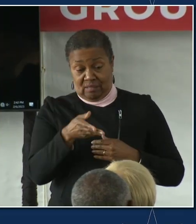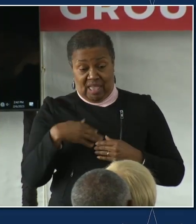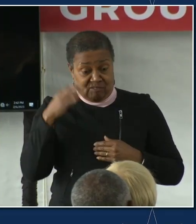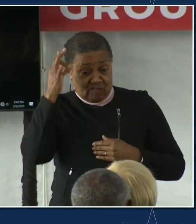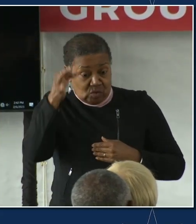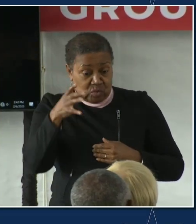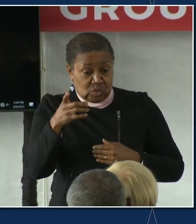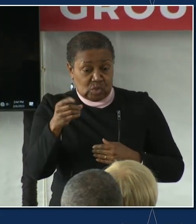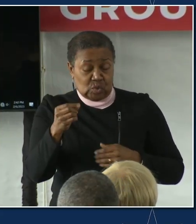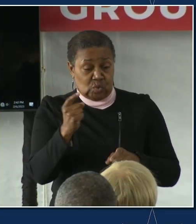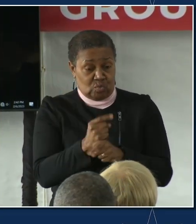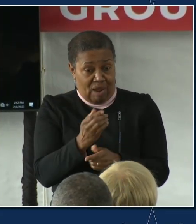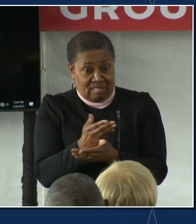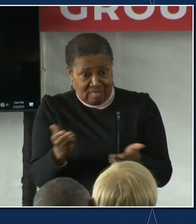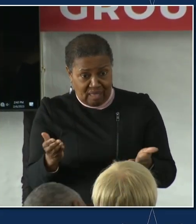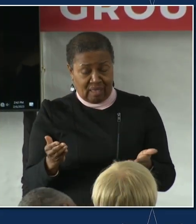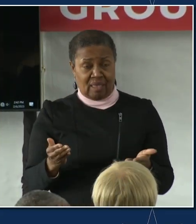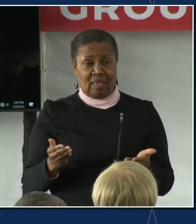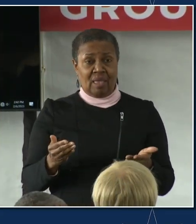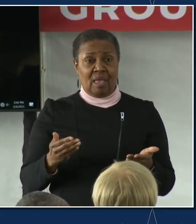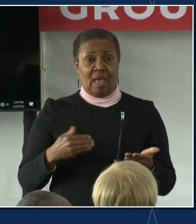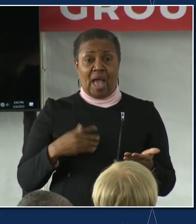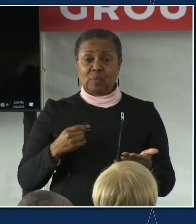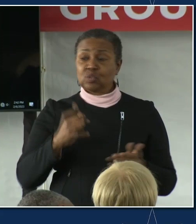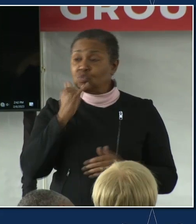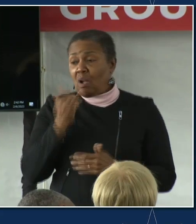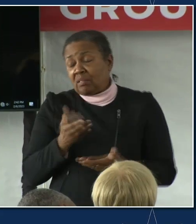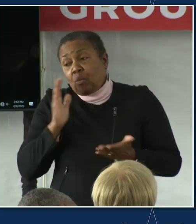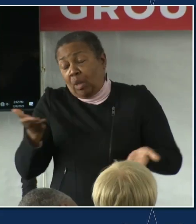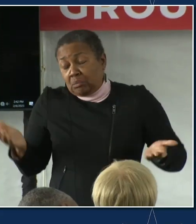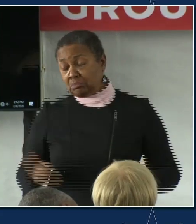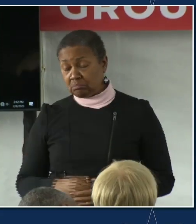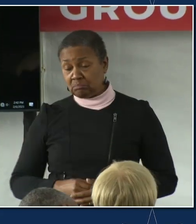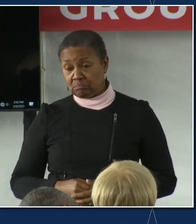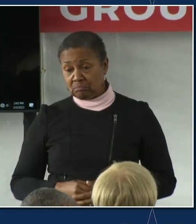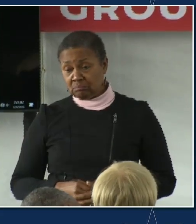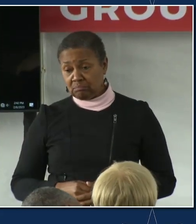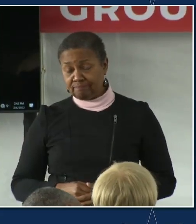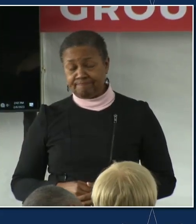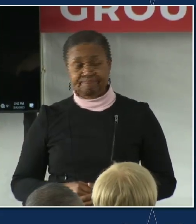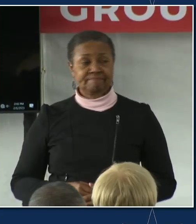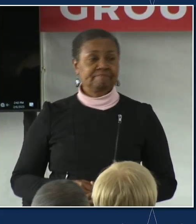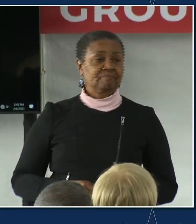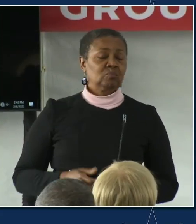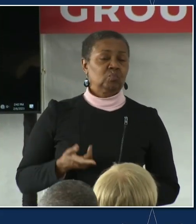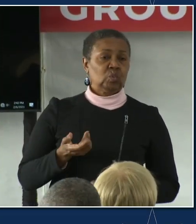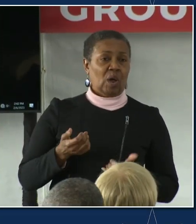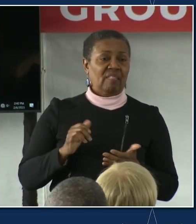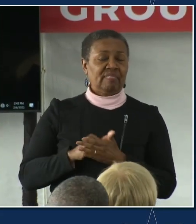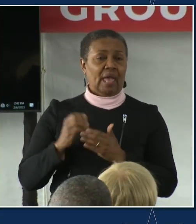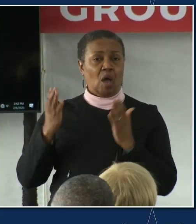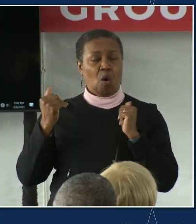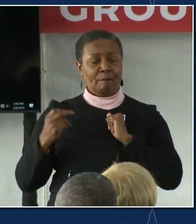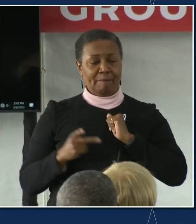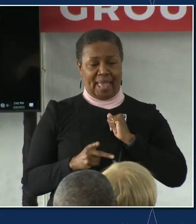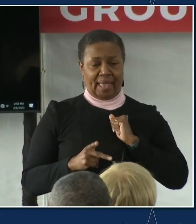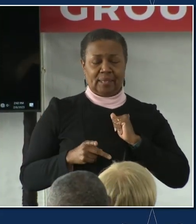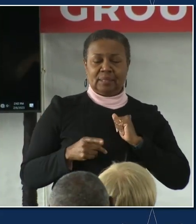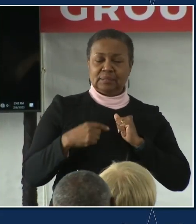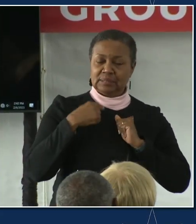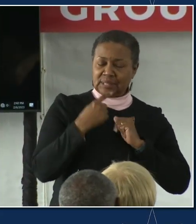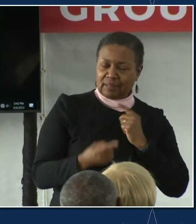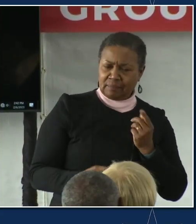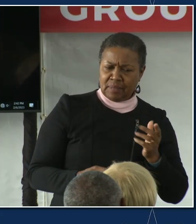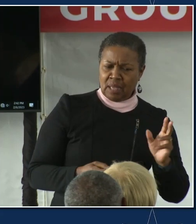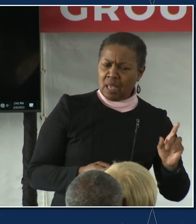in doing the right thing, so I'm just gonna do the wrong thing. We wanna really start bringing that hope back to these young people to say,